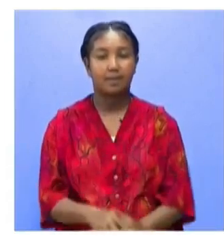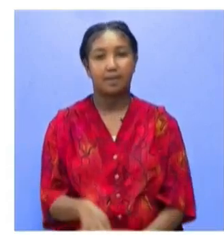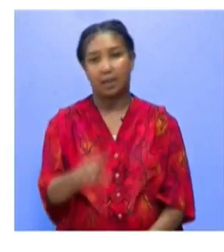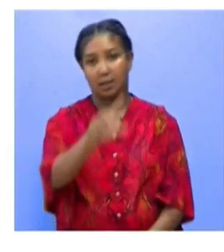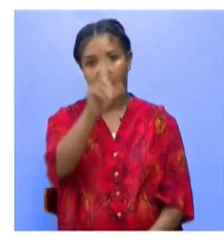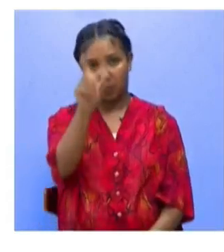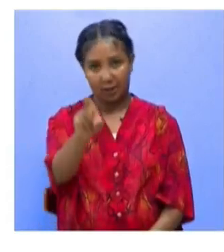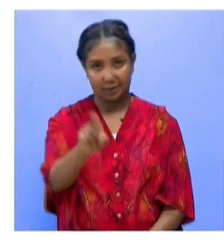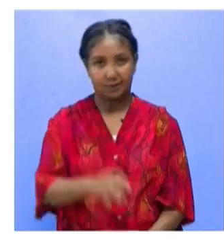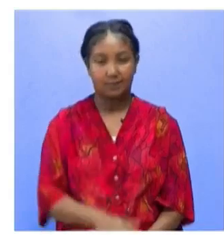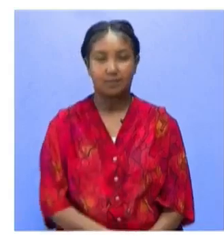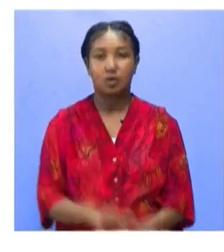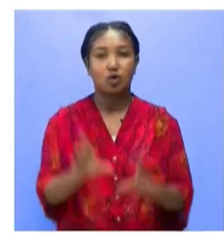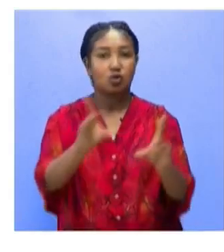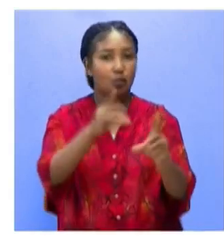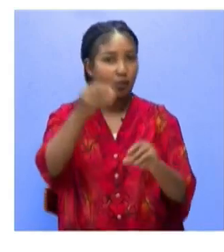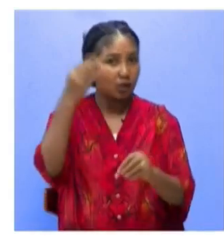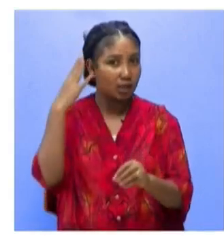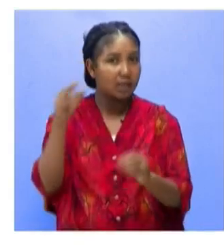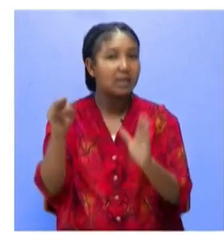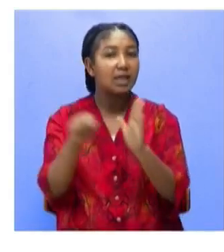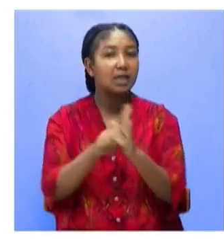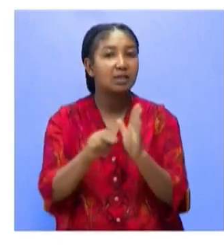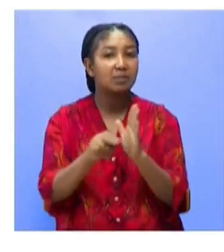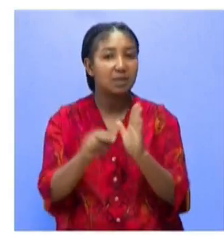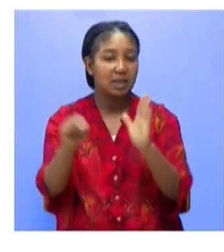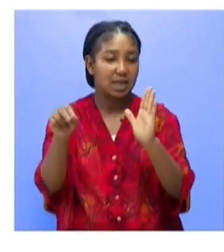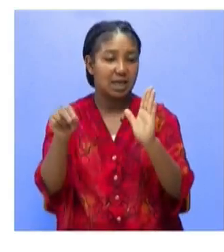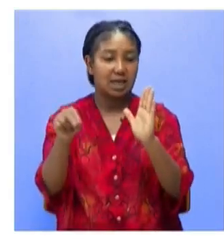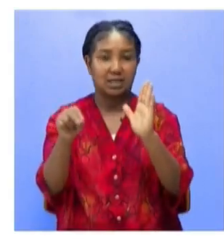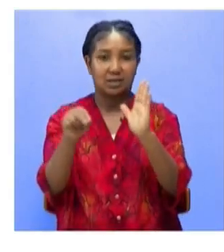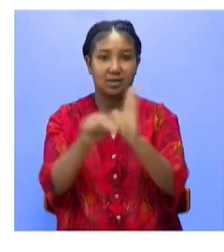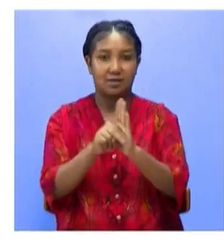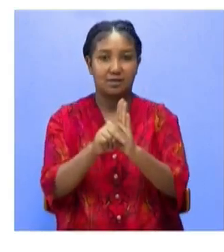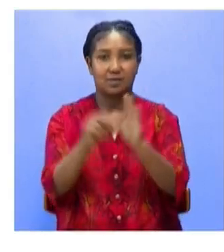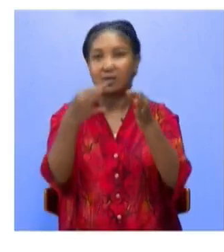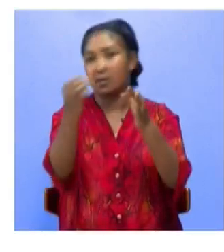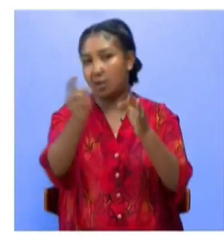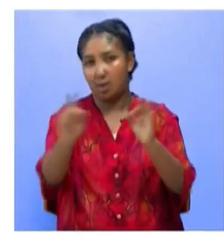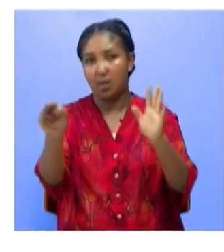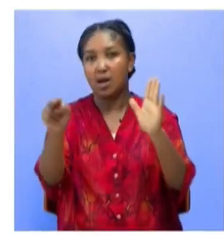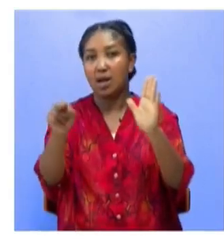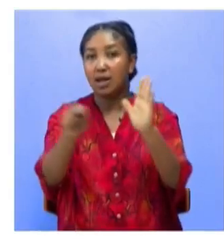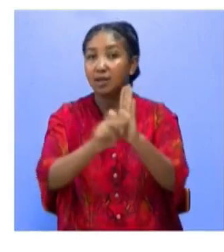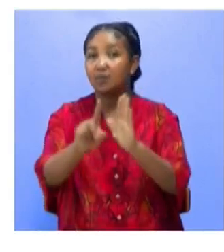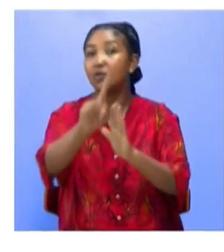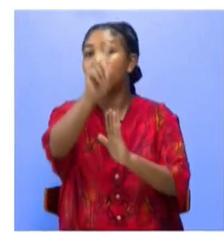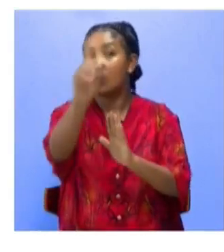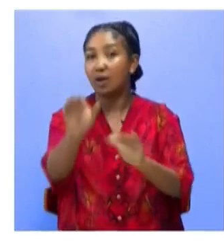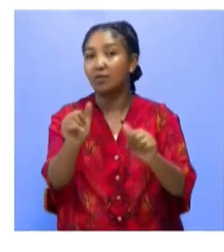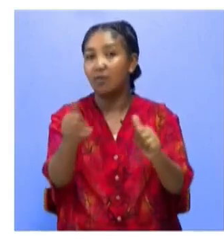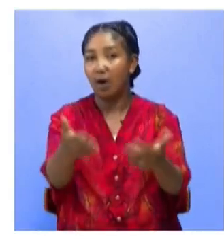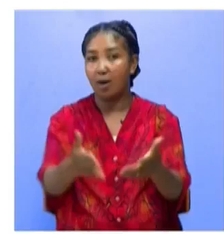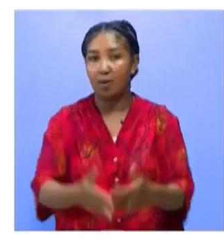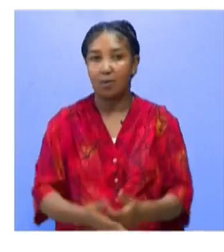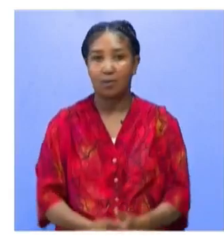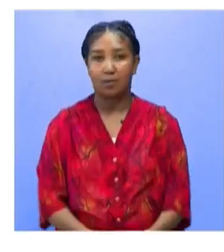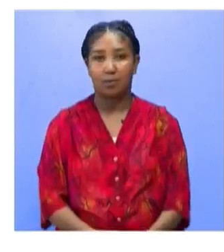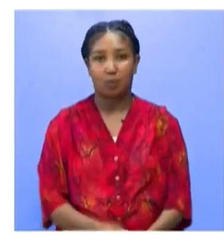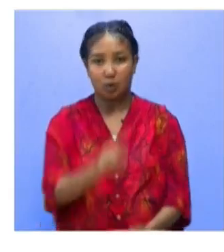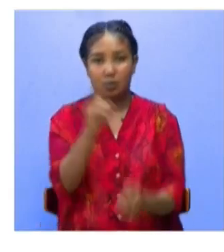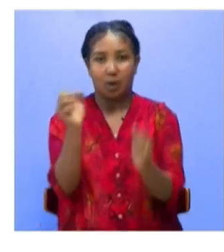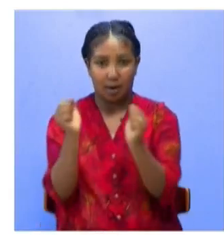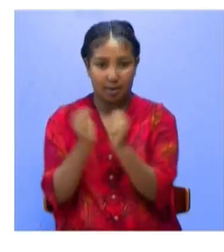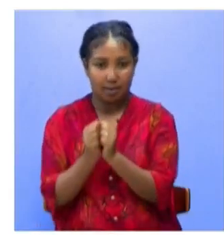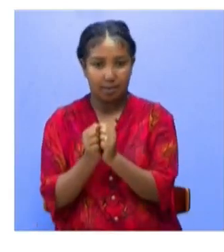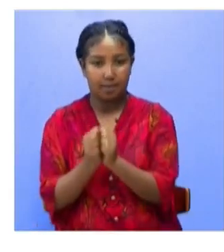interrogative. Don't forget, when we say in negative, we're not talking about the negative without question mark. This one